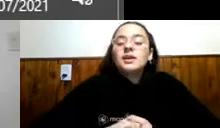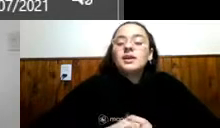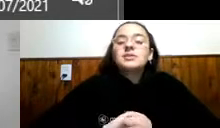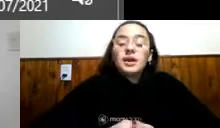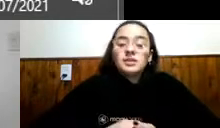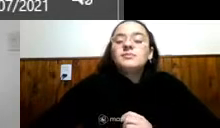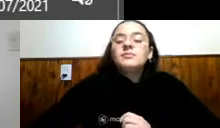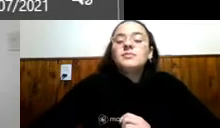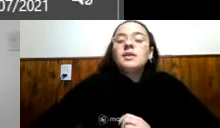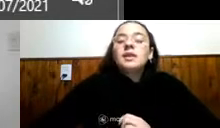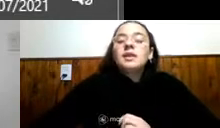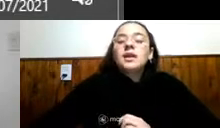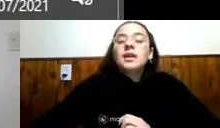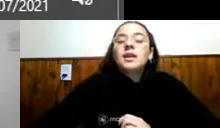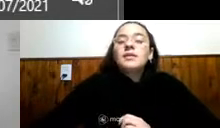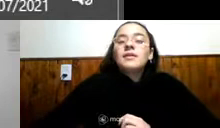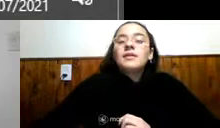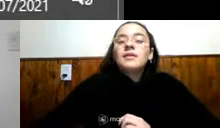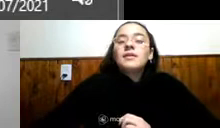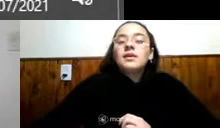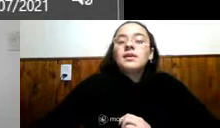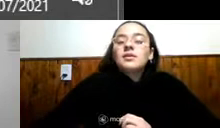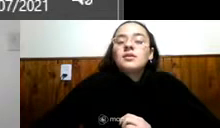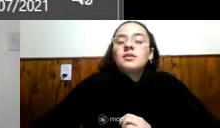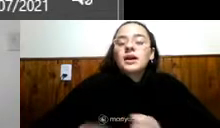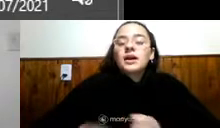8. And